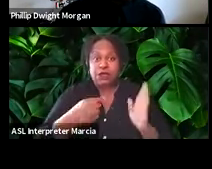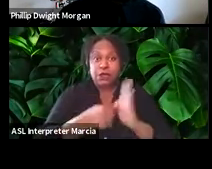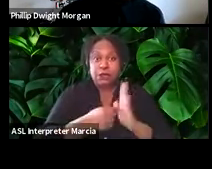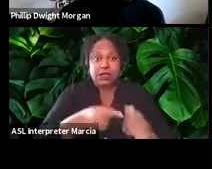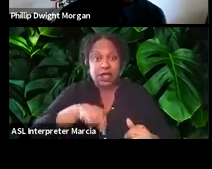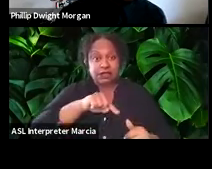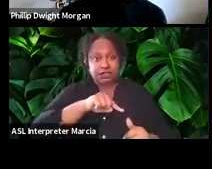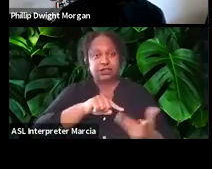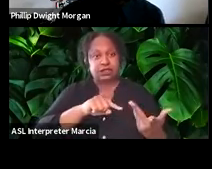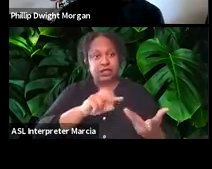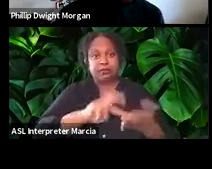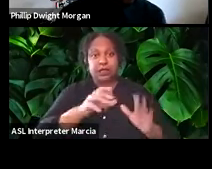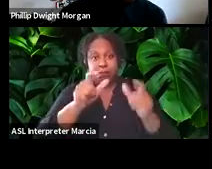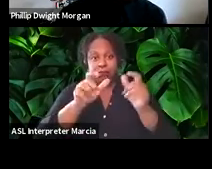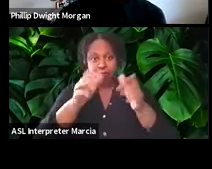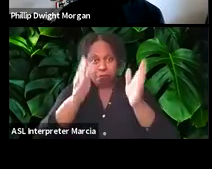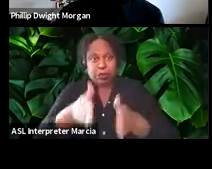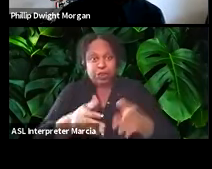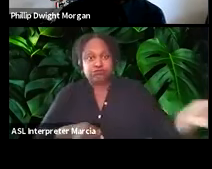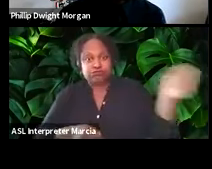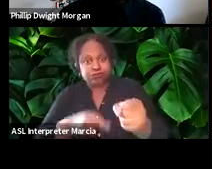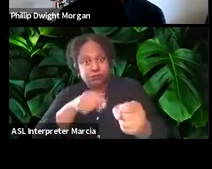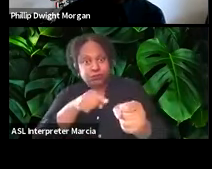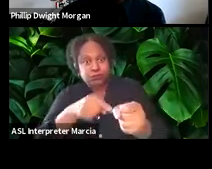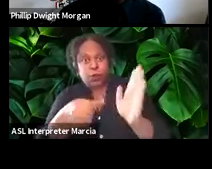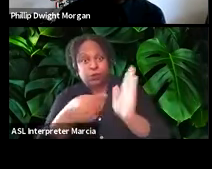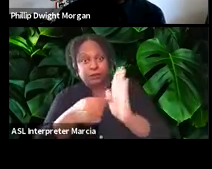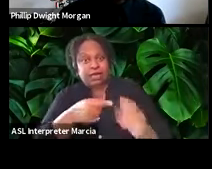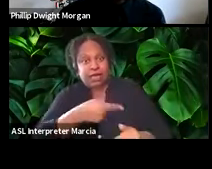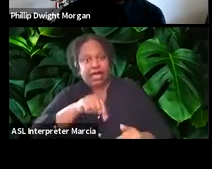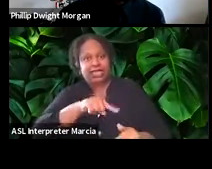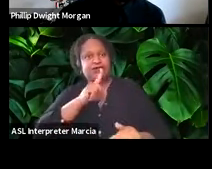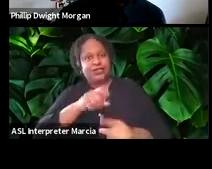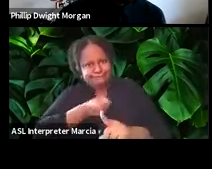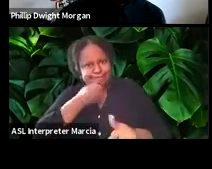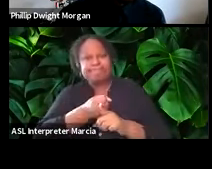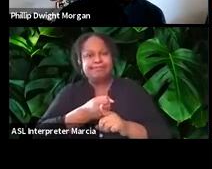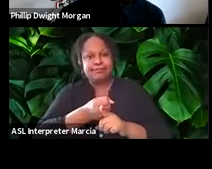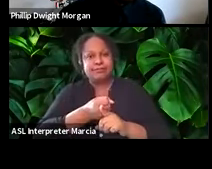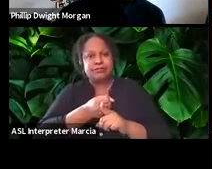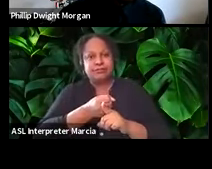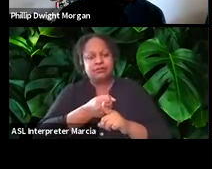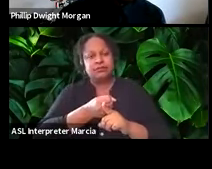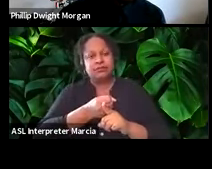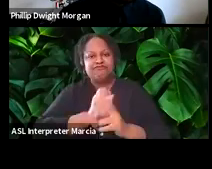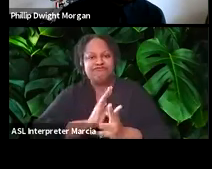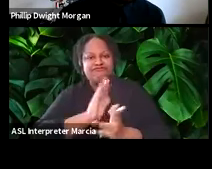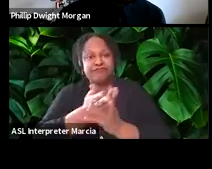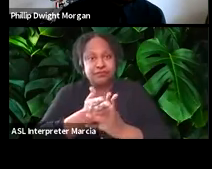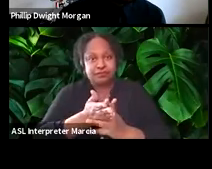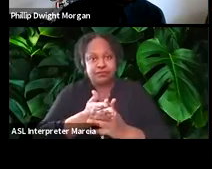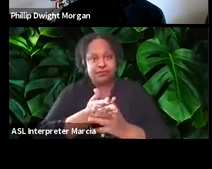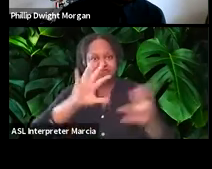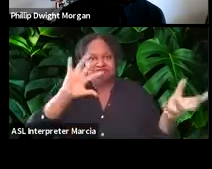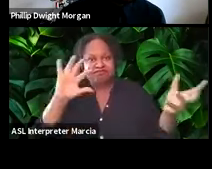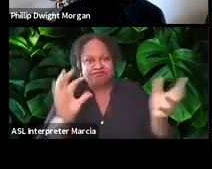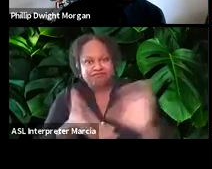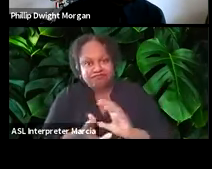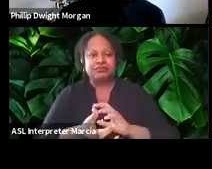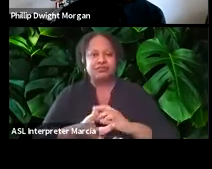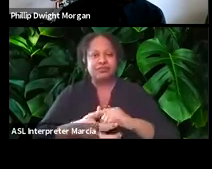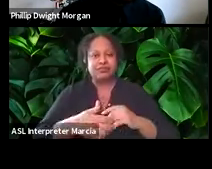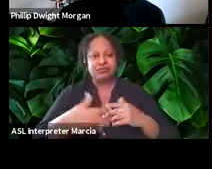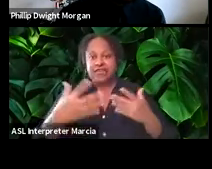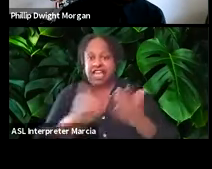that representation to really matter in a way that's gonna disturb and disrupt the status quo. It's gonna disturb